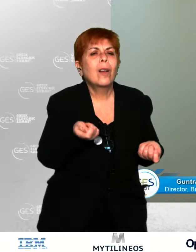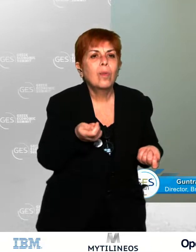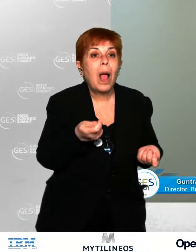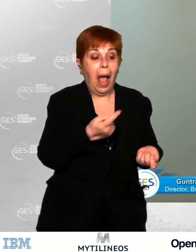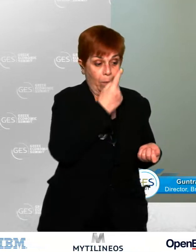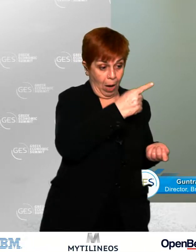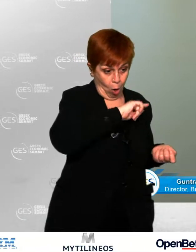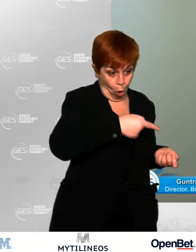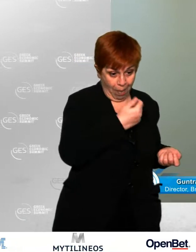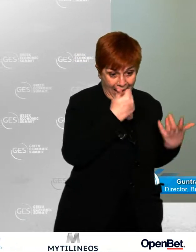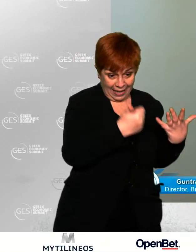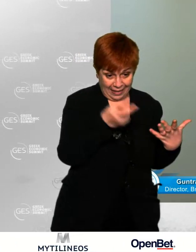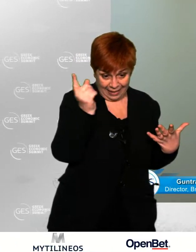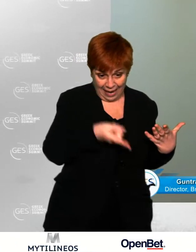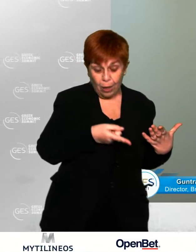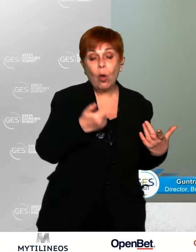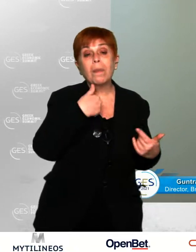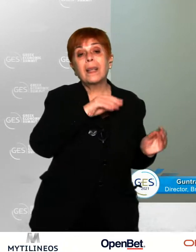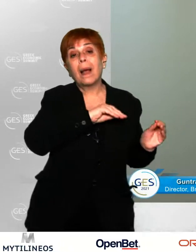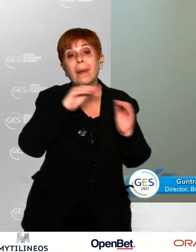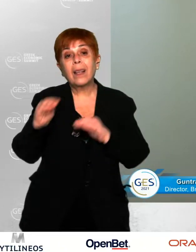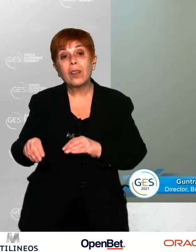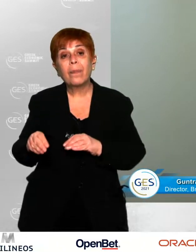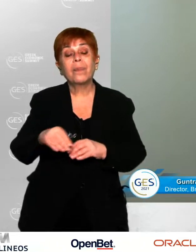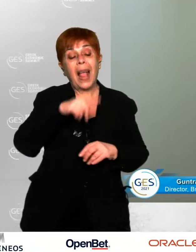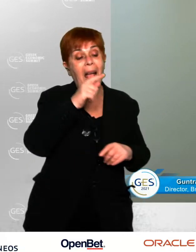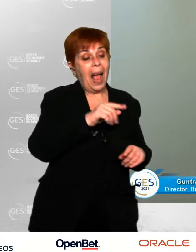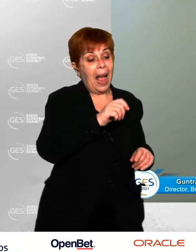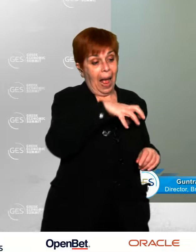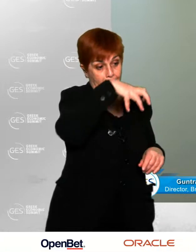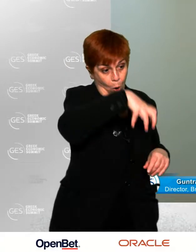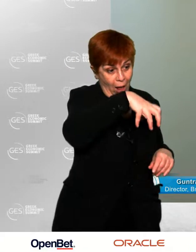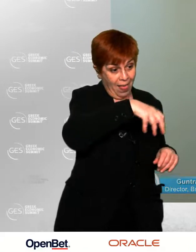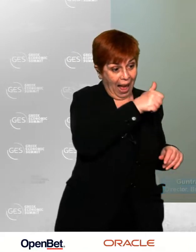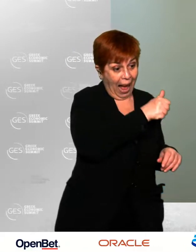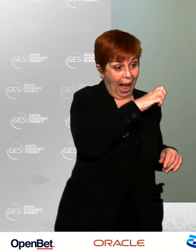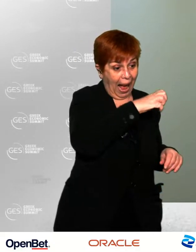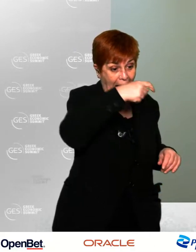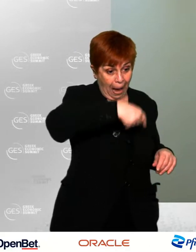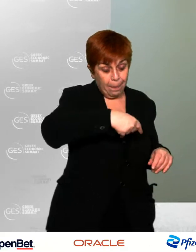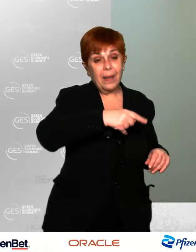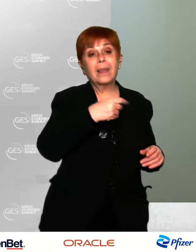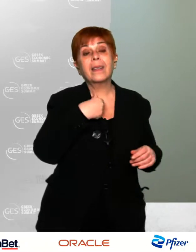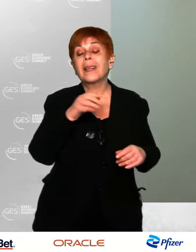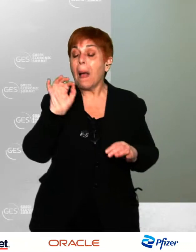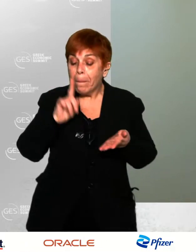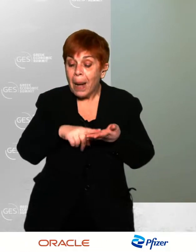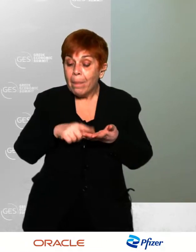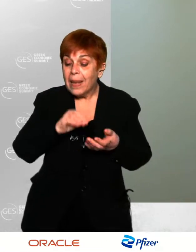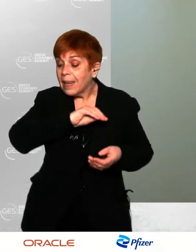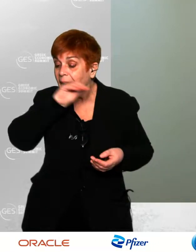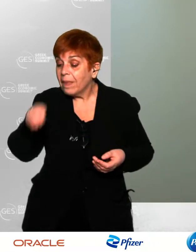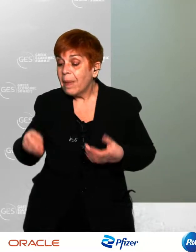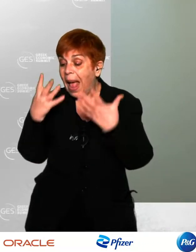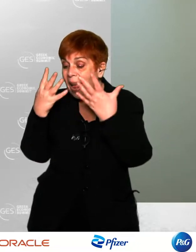less emissions per unit of GDP to something like 9% less emissions per unit